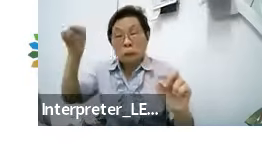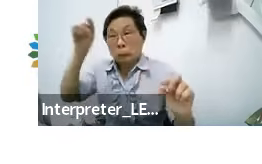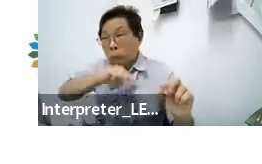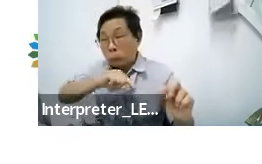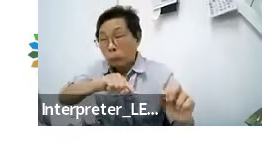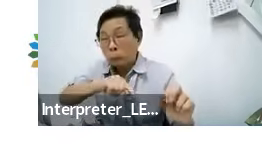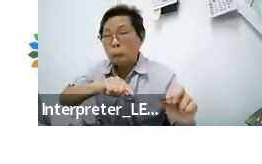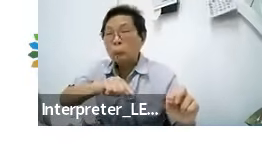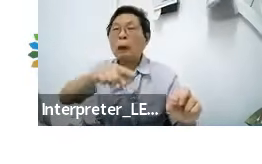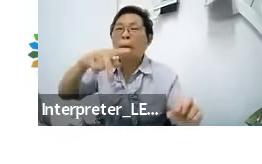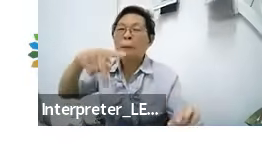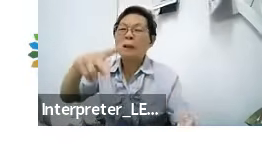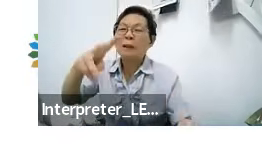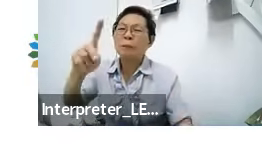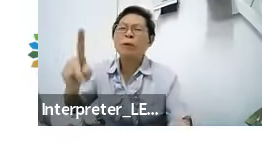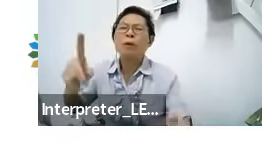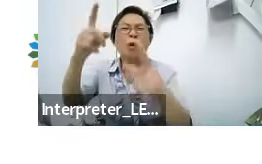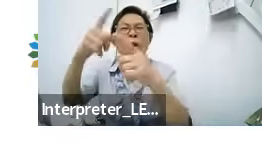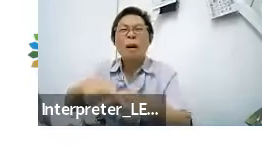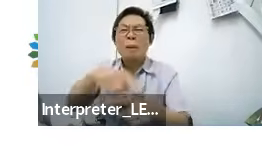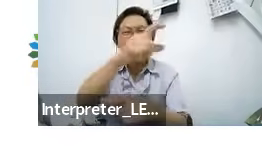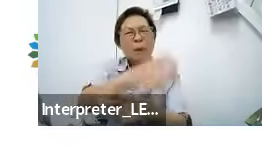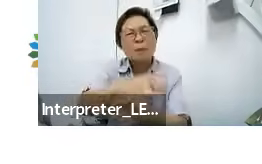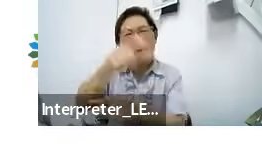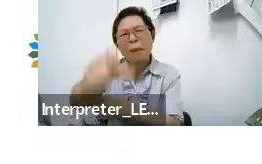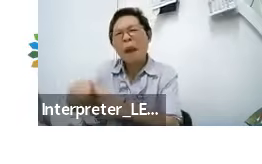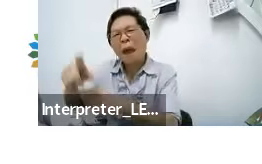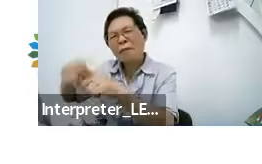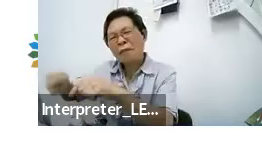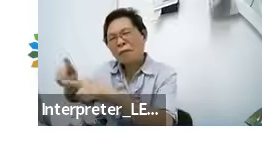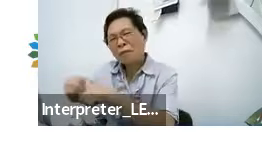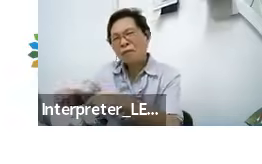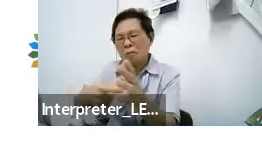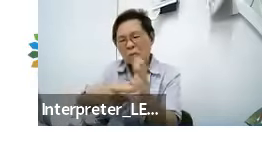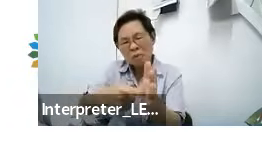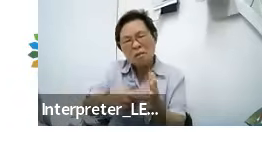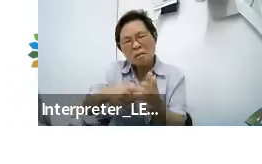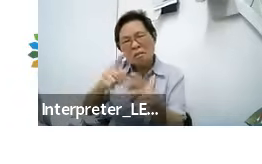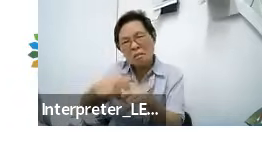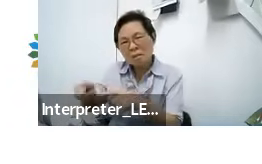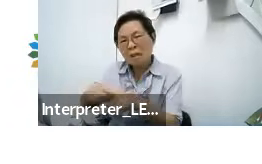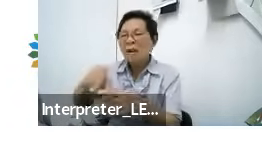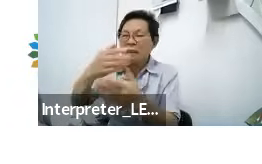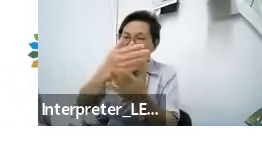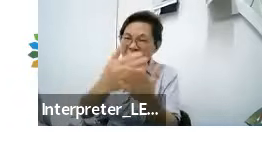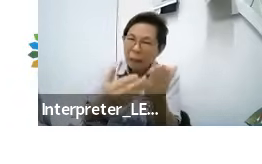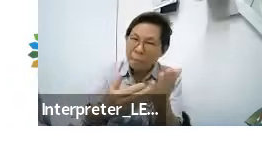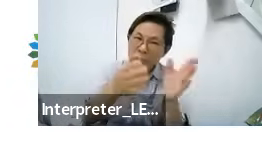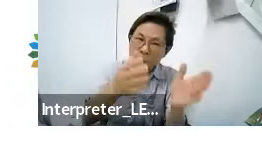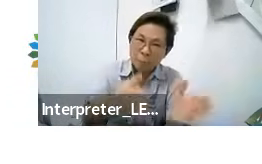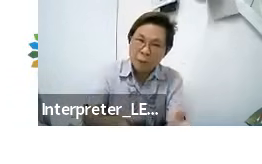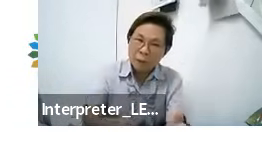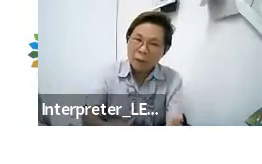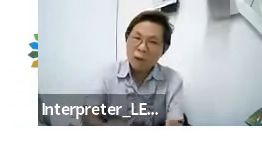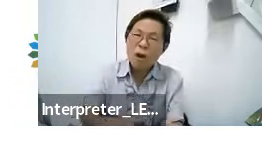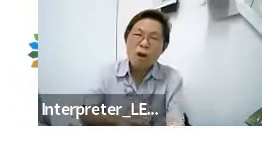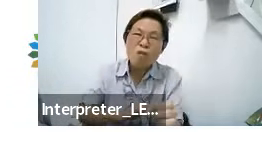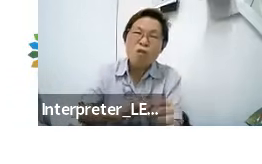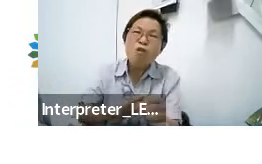So people have different needs. So some people may be able to join